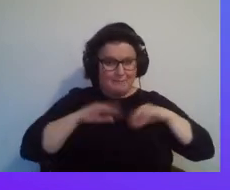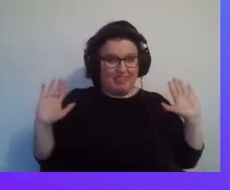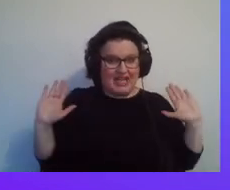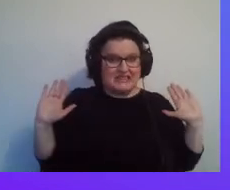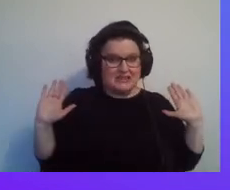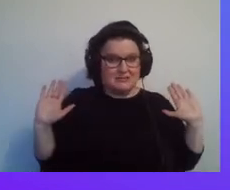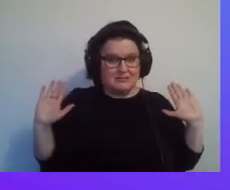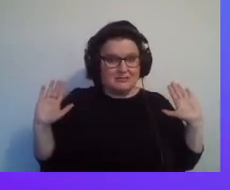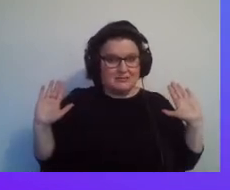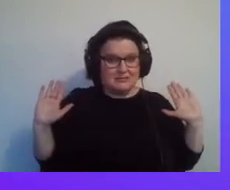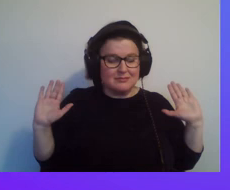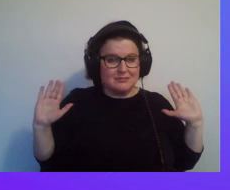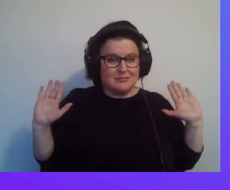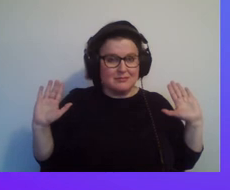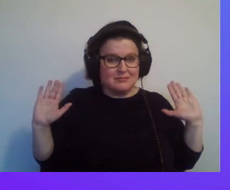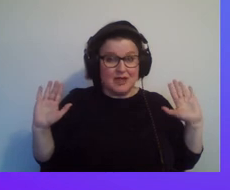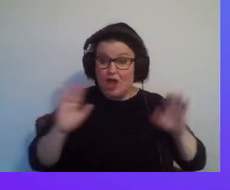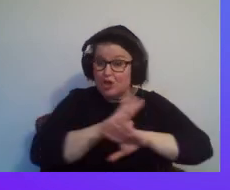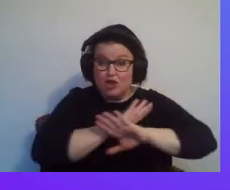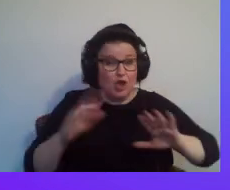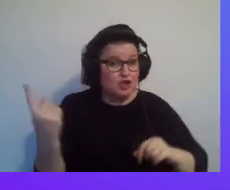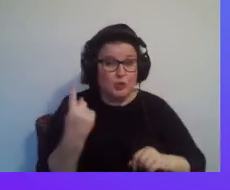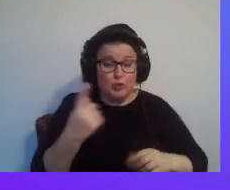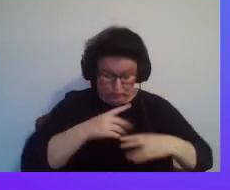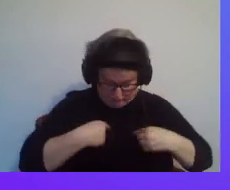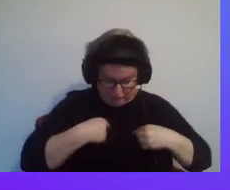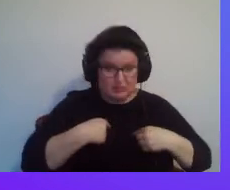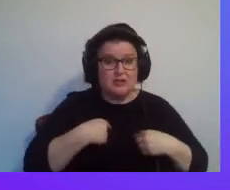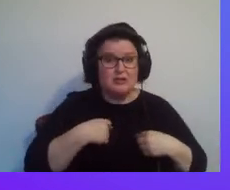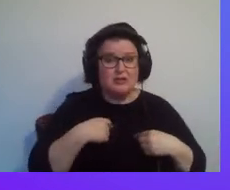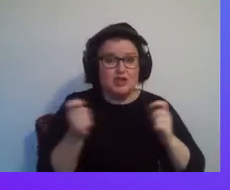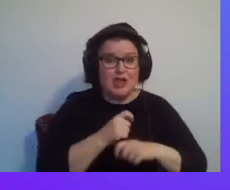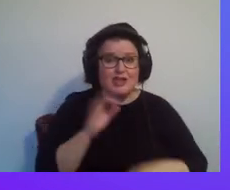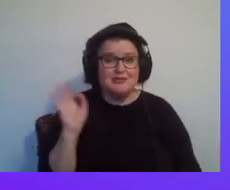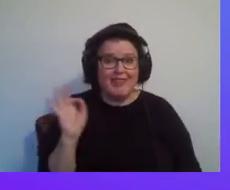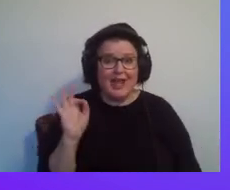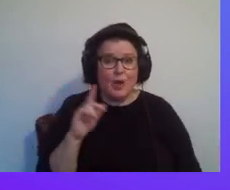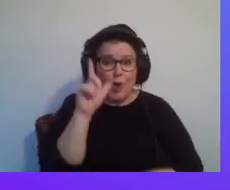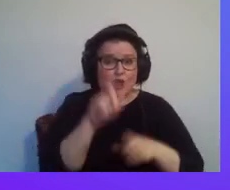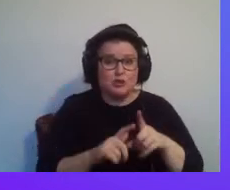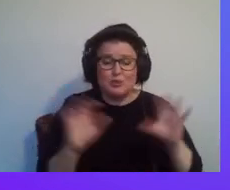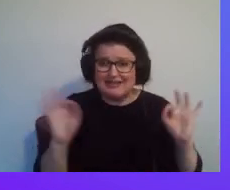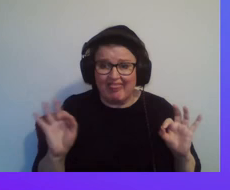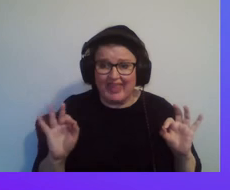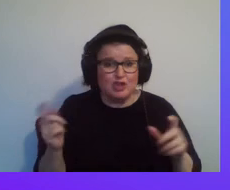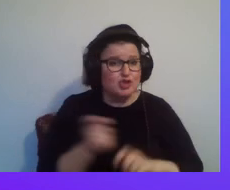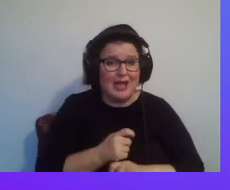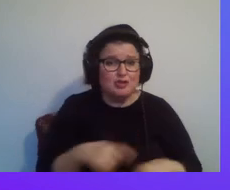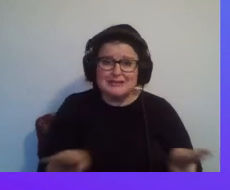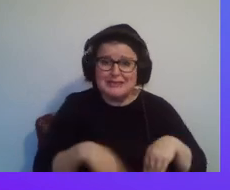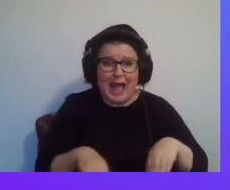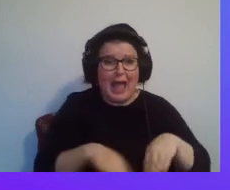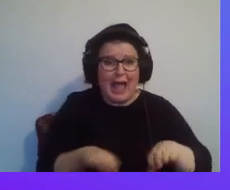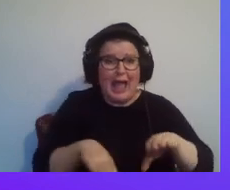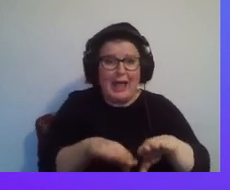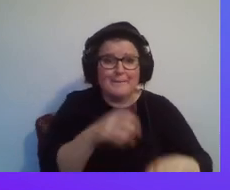know, you're not changing who you are. You're not changing what you do. That's all it is. If I didn't believe in it, I